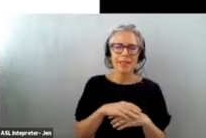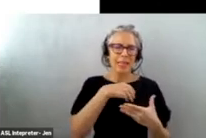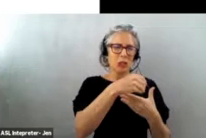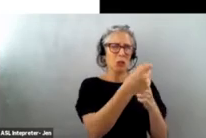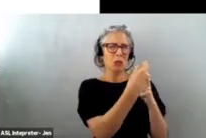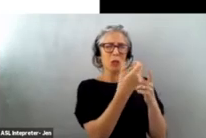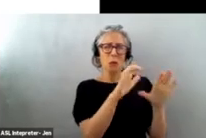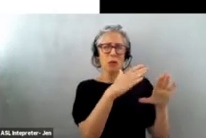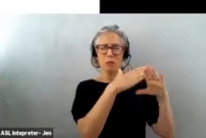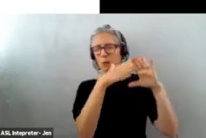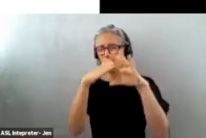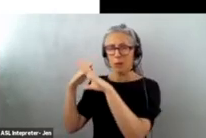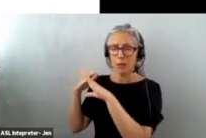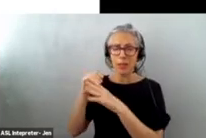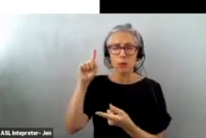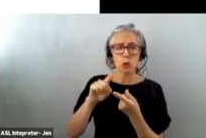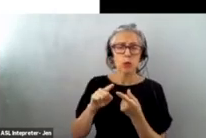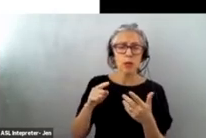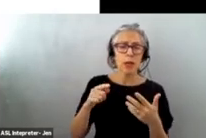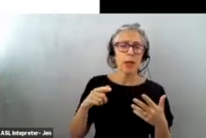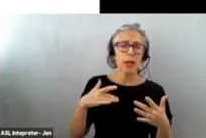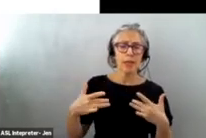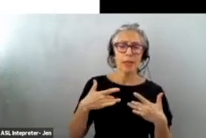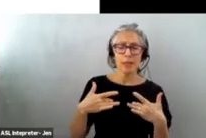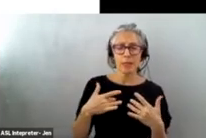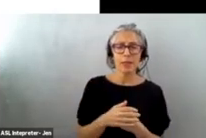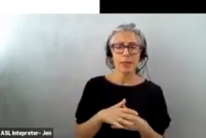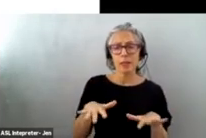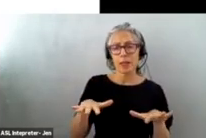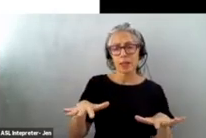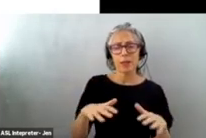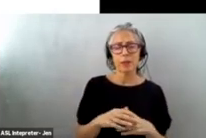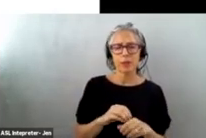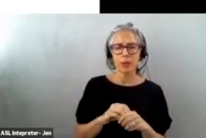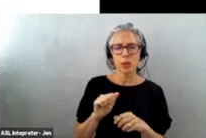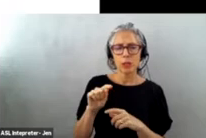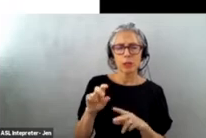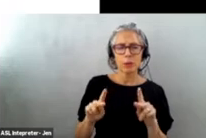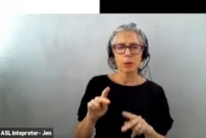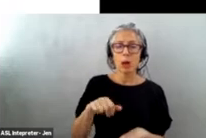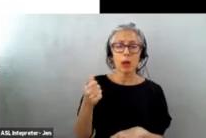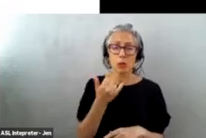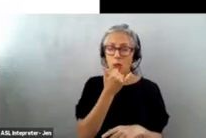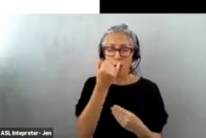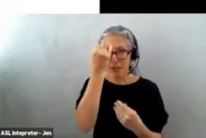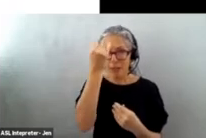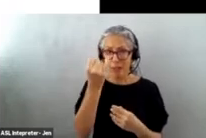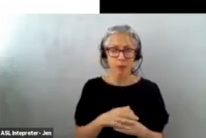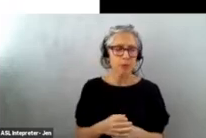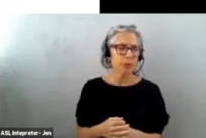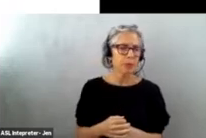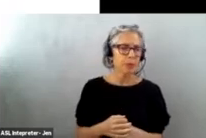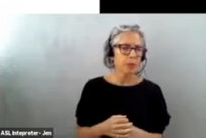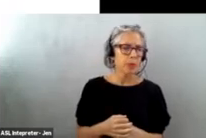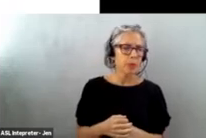stimuli, and they can help reduce anxiety in autistic people. Another misconception that previously existed was